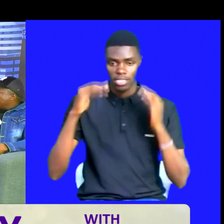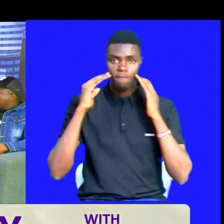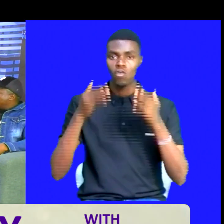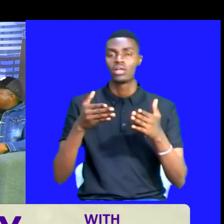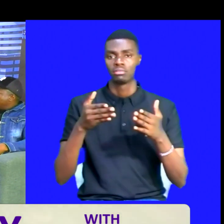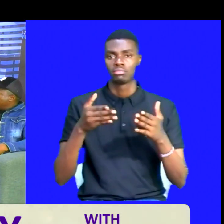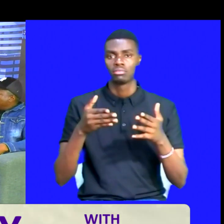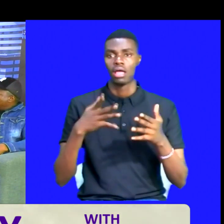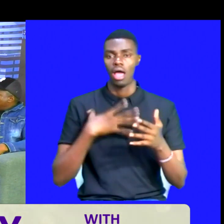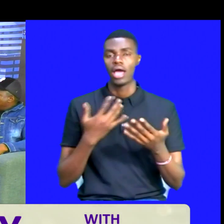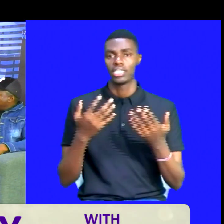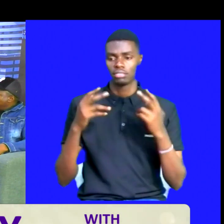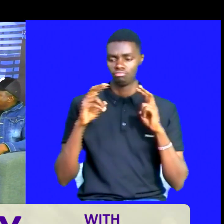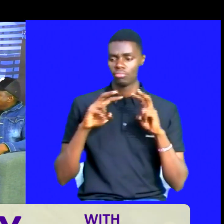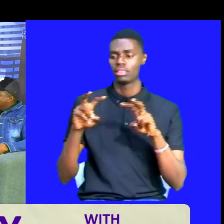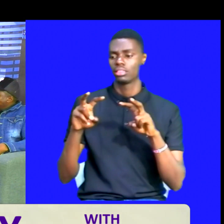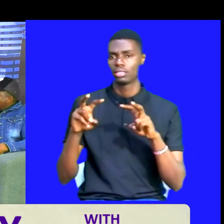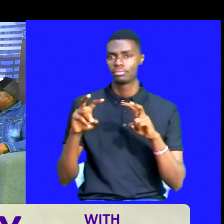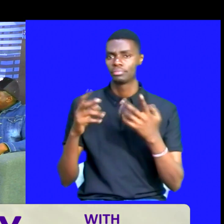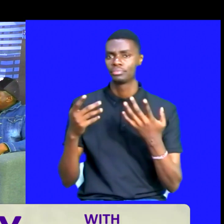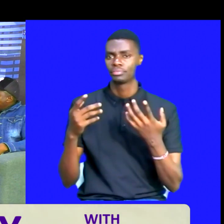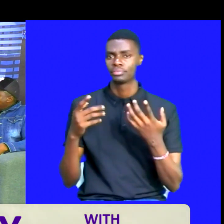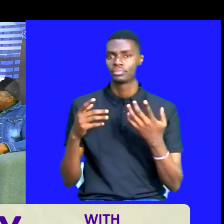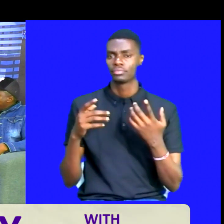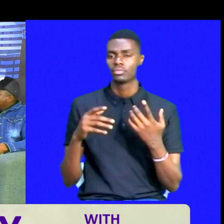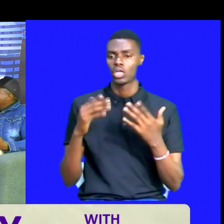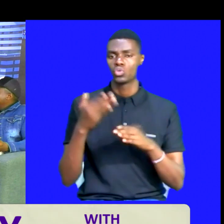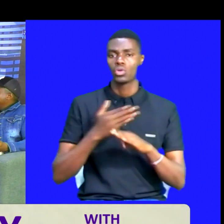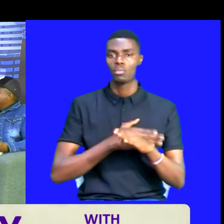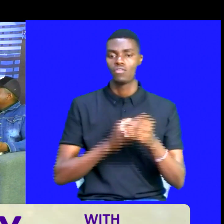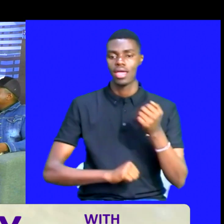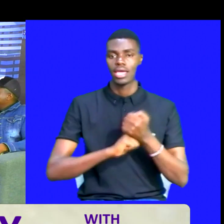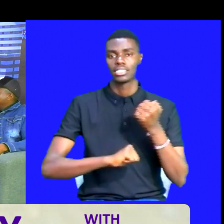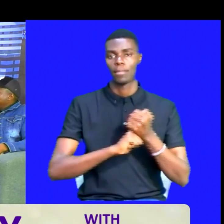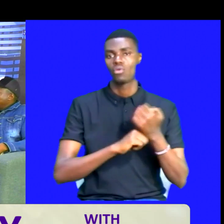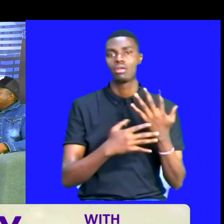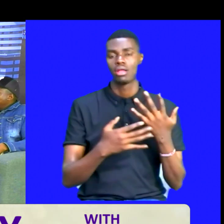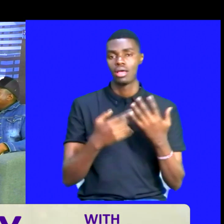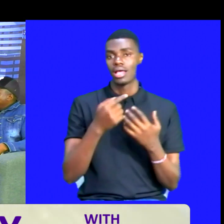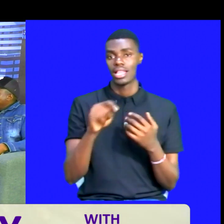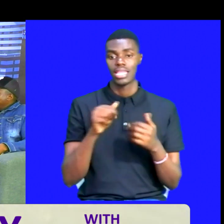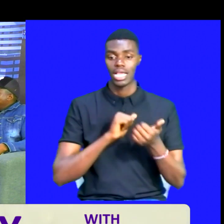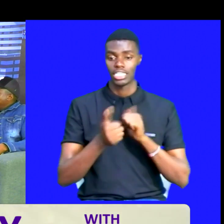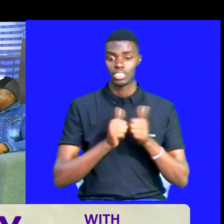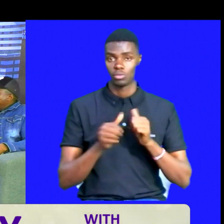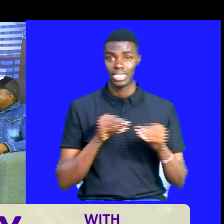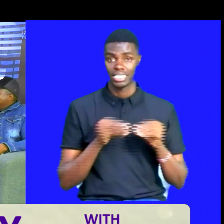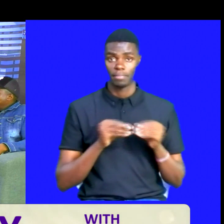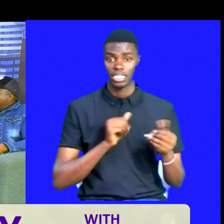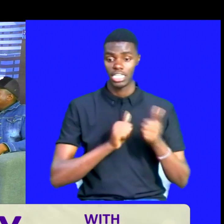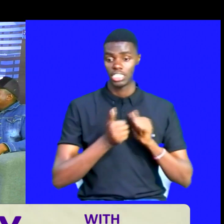and turn their heads to to improve and support the sports, disability